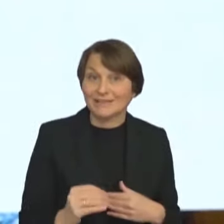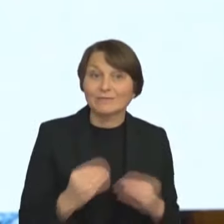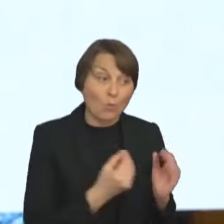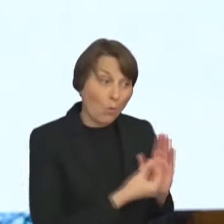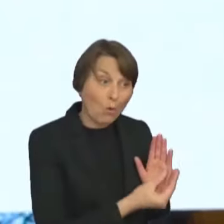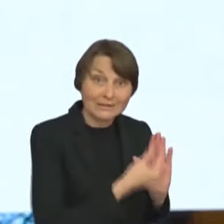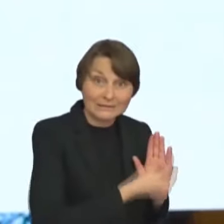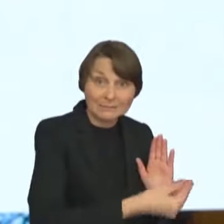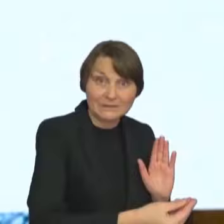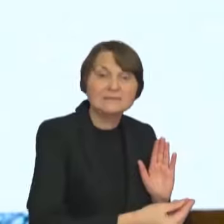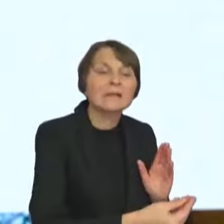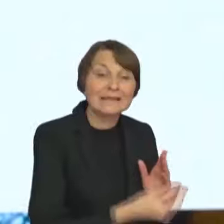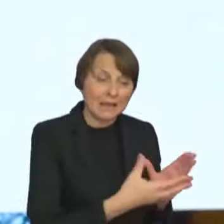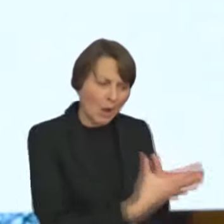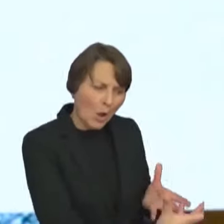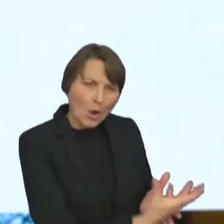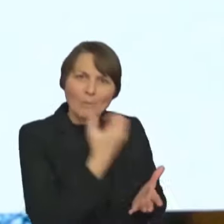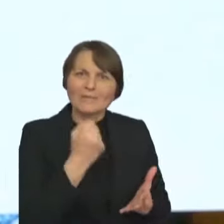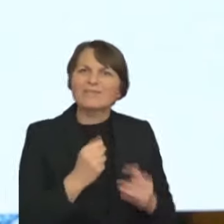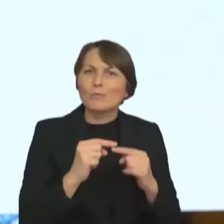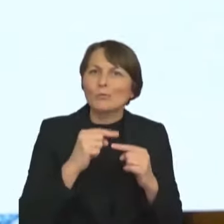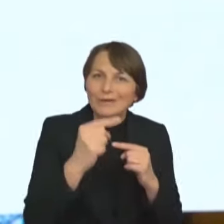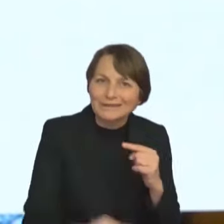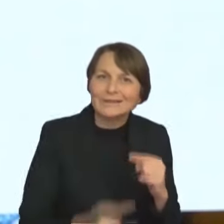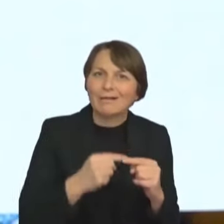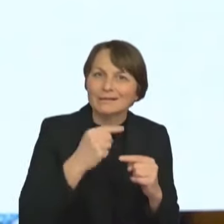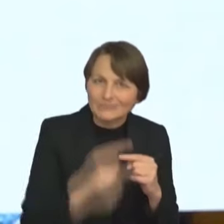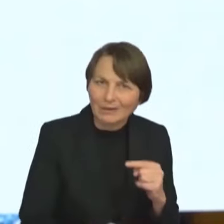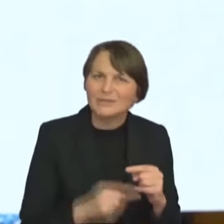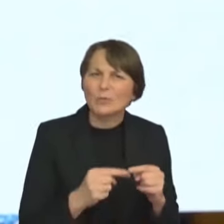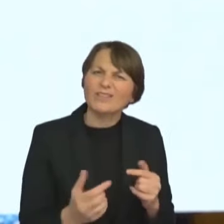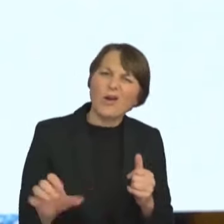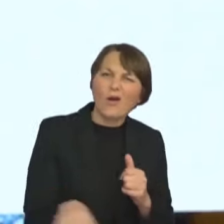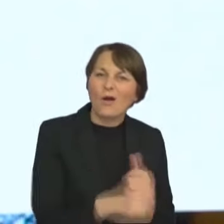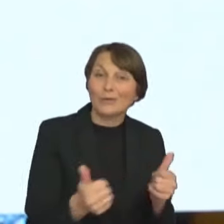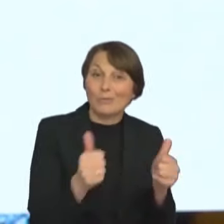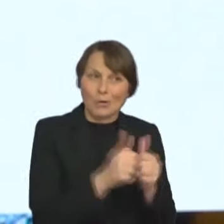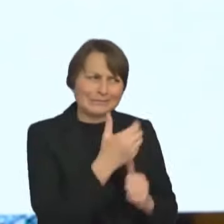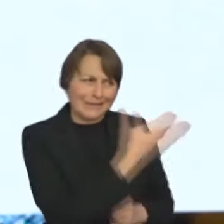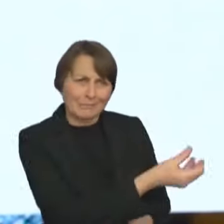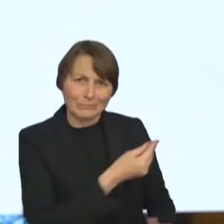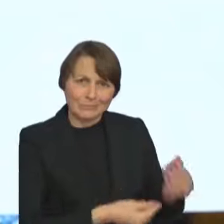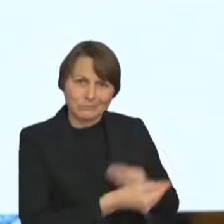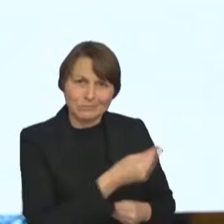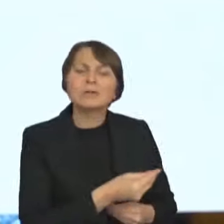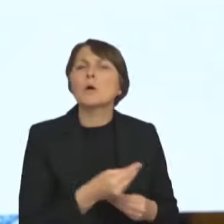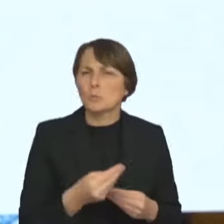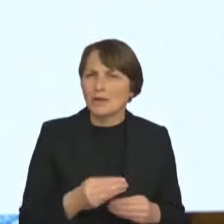from their recycling with our partners Veolia and Solvay will be used to manufacture new batteries. So that's